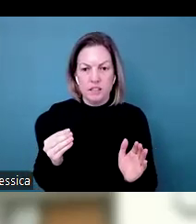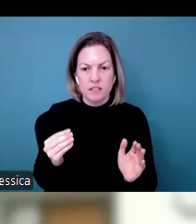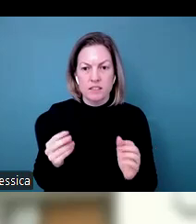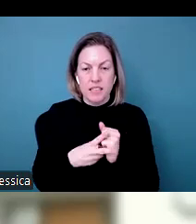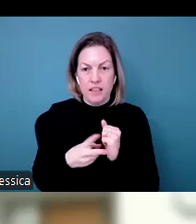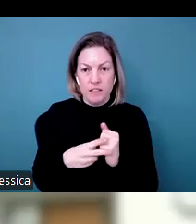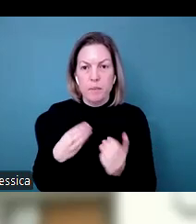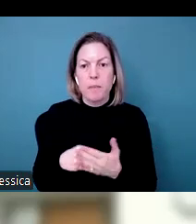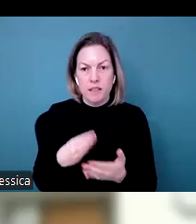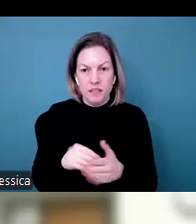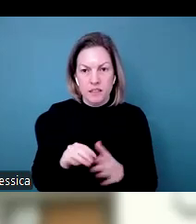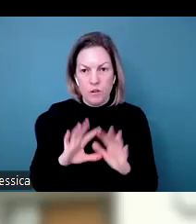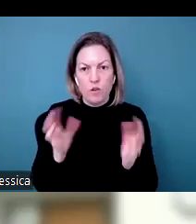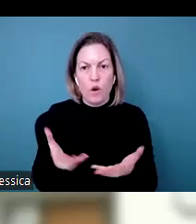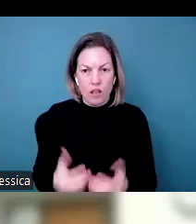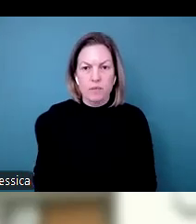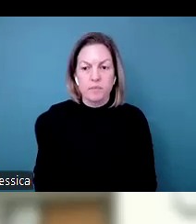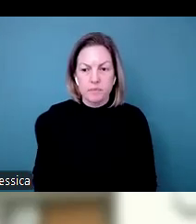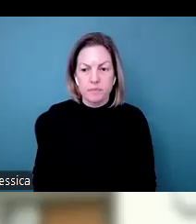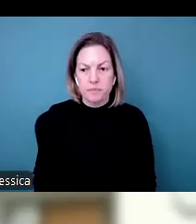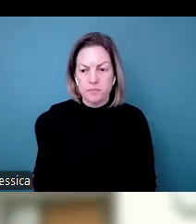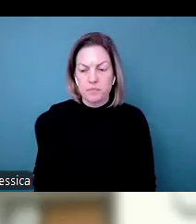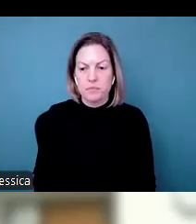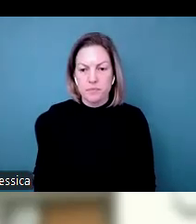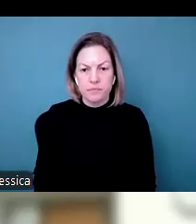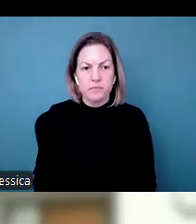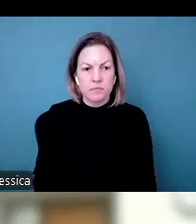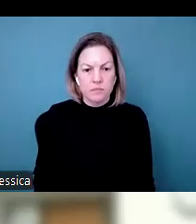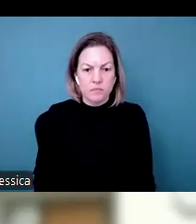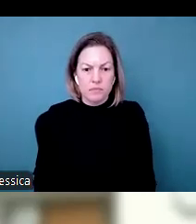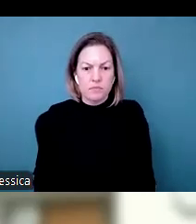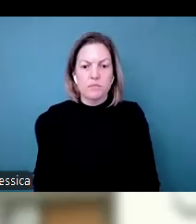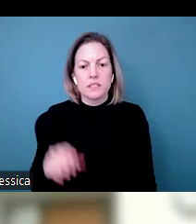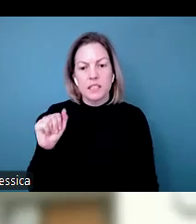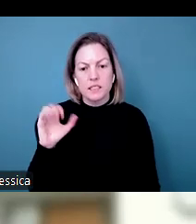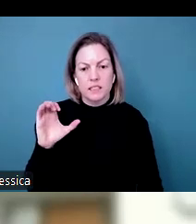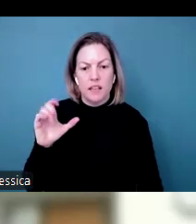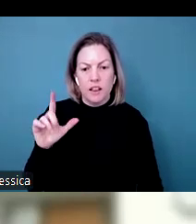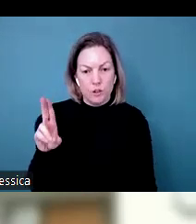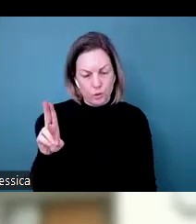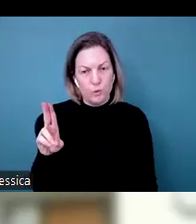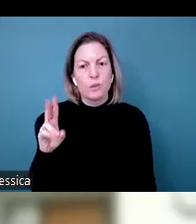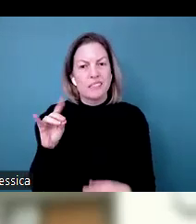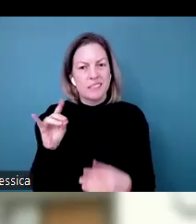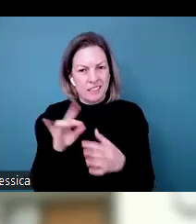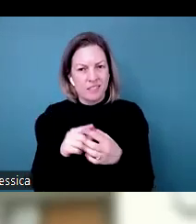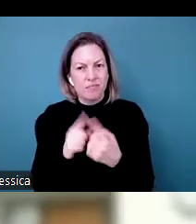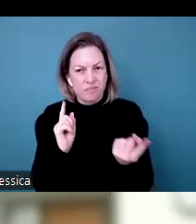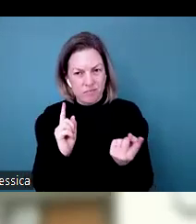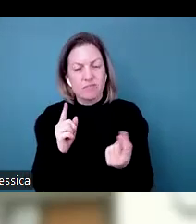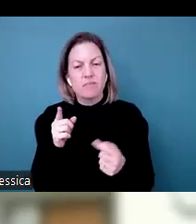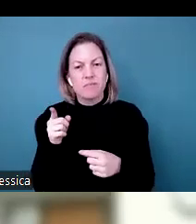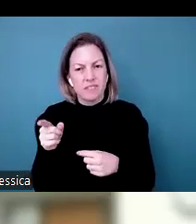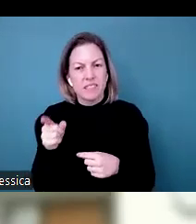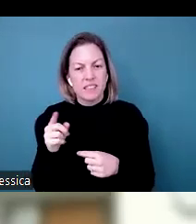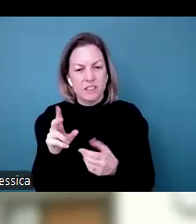money overall. So it was opposed by the ACLU and the Newspaper Publishers Association, who had